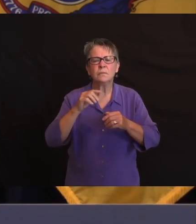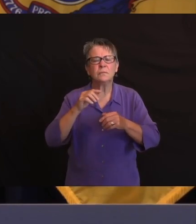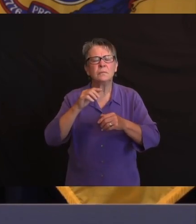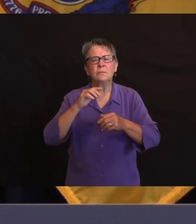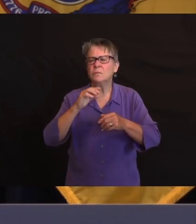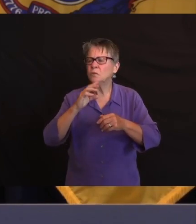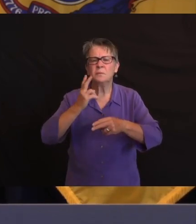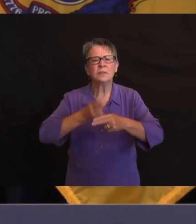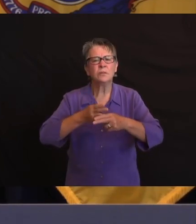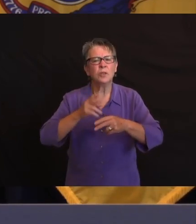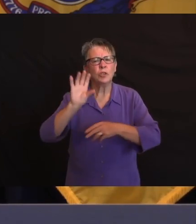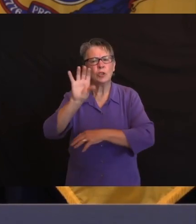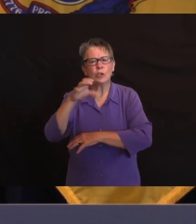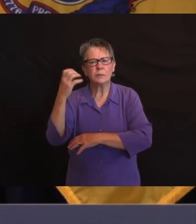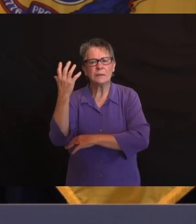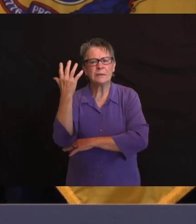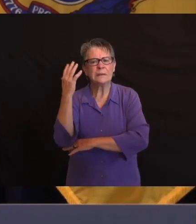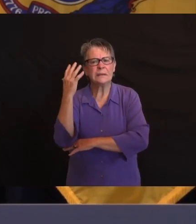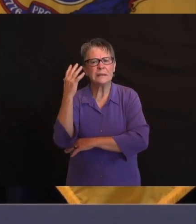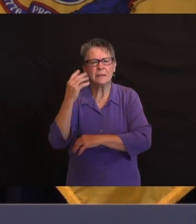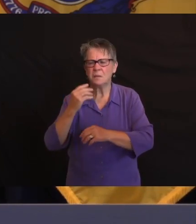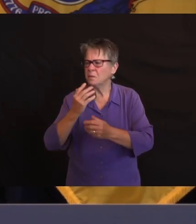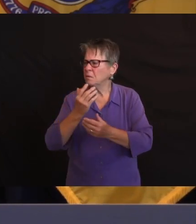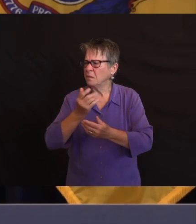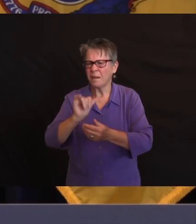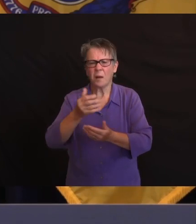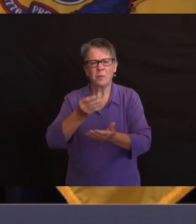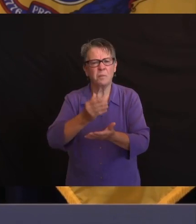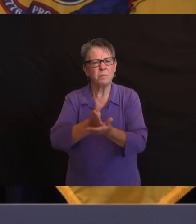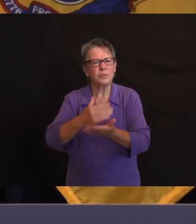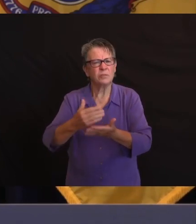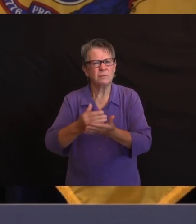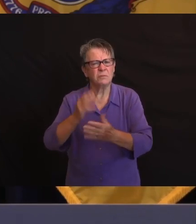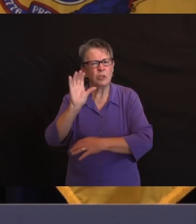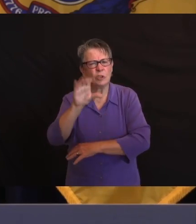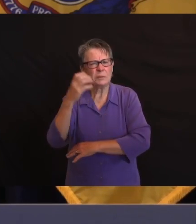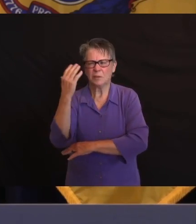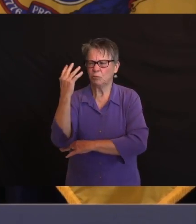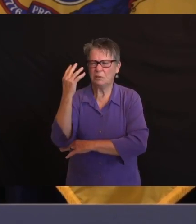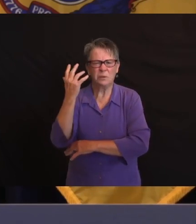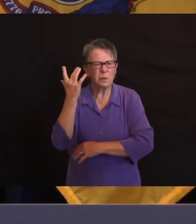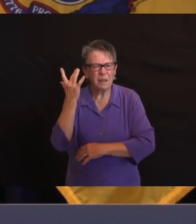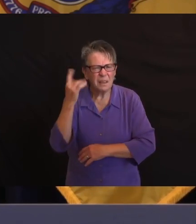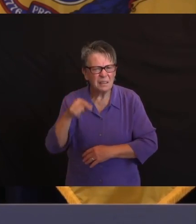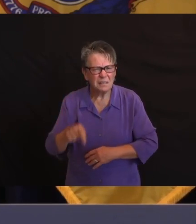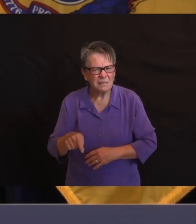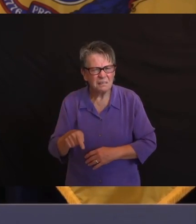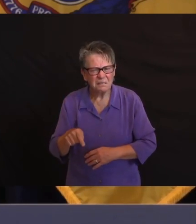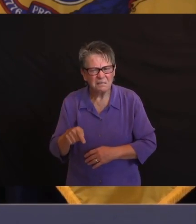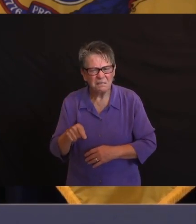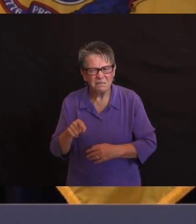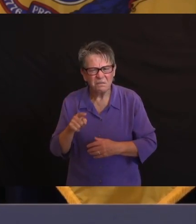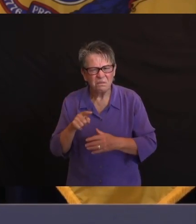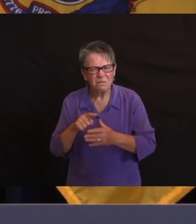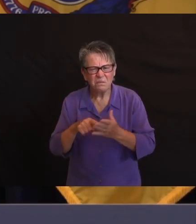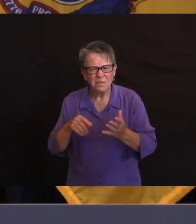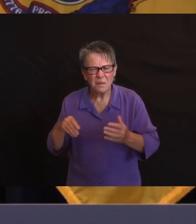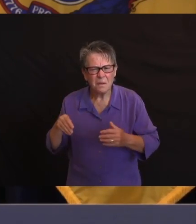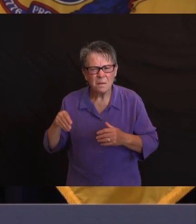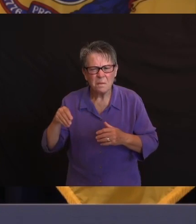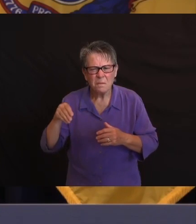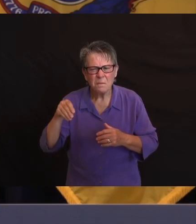COVID-19. Why should taxpayers also be paying for $4 million for a golf program, $1 million for neighborhood redevelopment in Patterson,